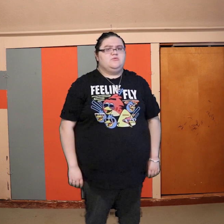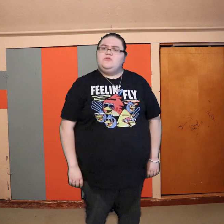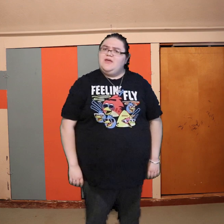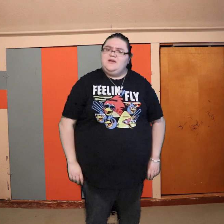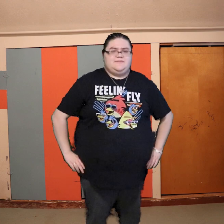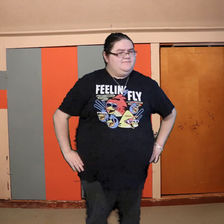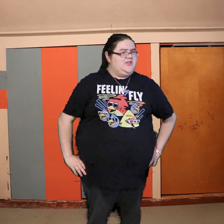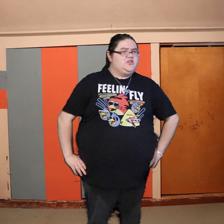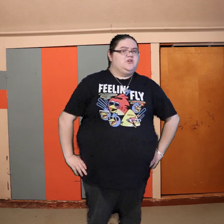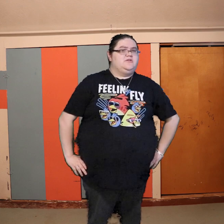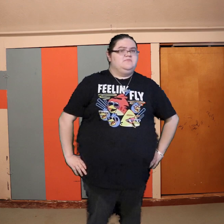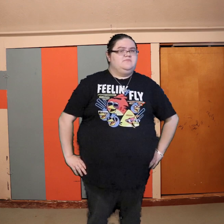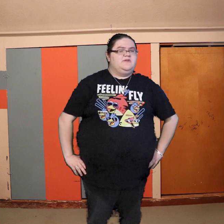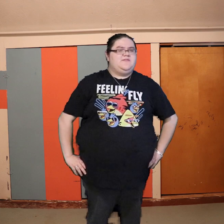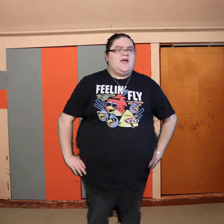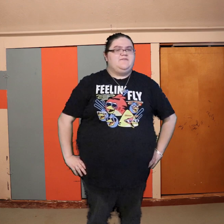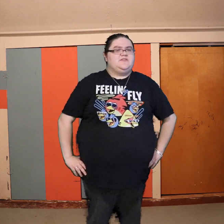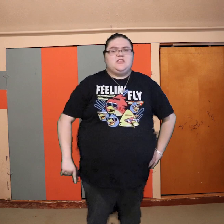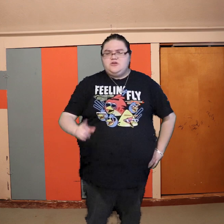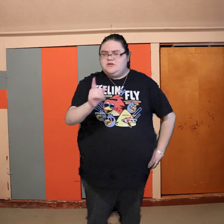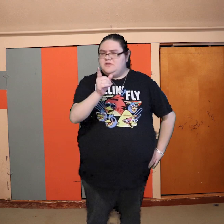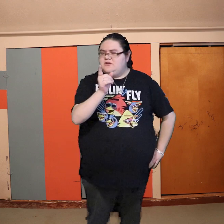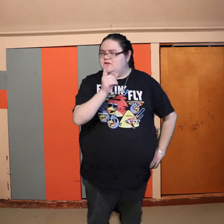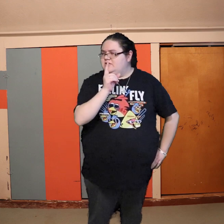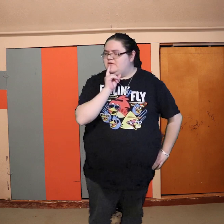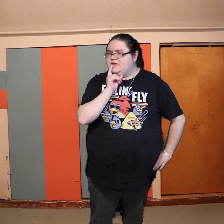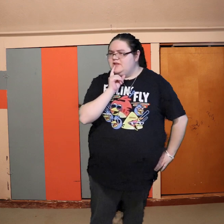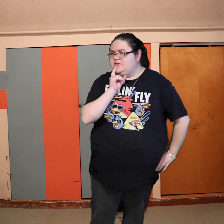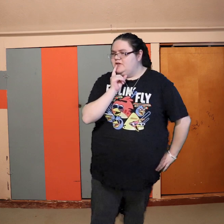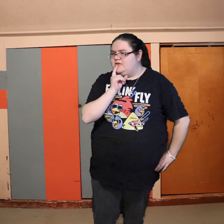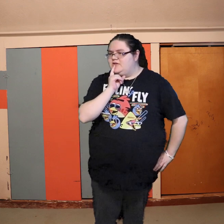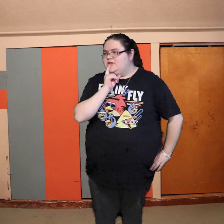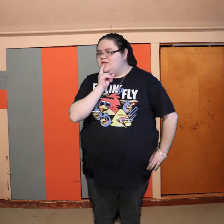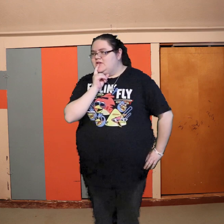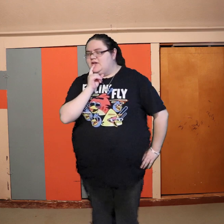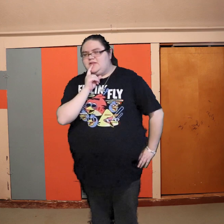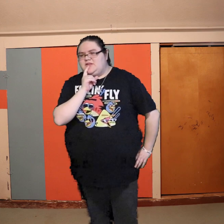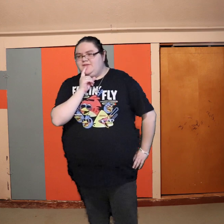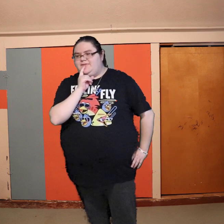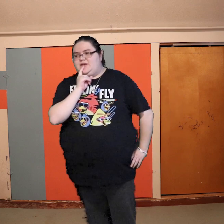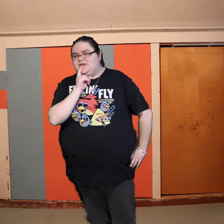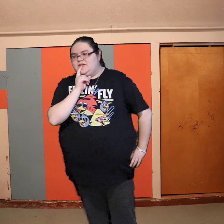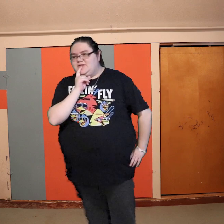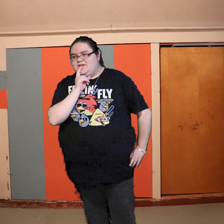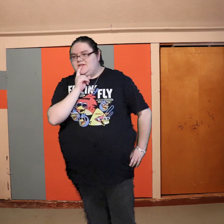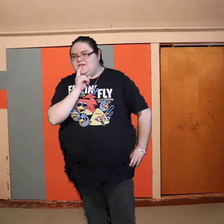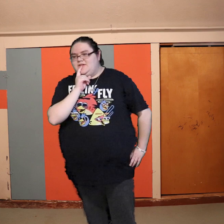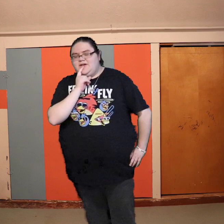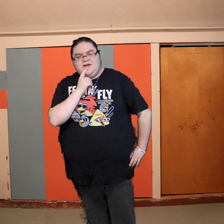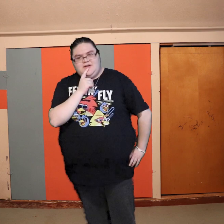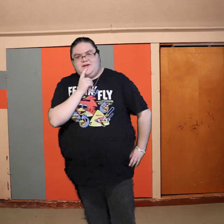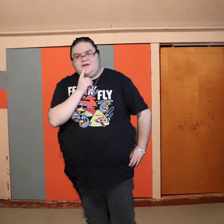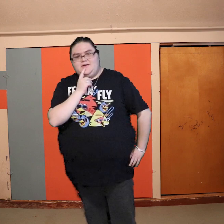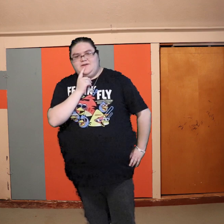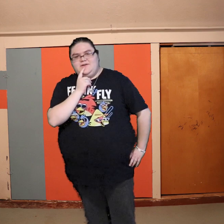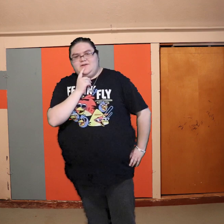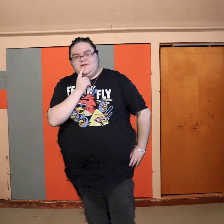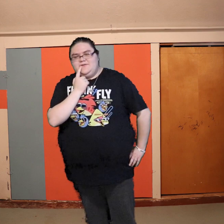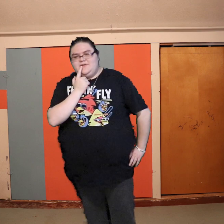they do. Do they? They should. If they haven't, they should. They really should. Because it's different.